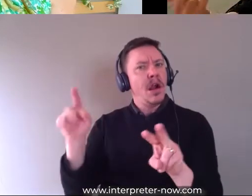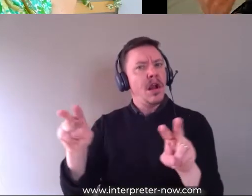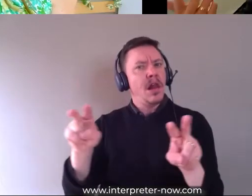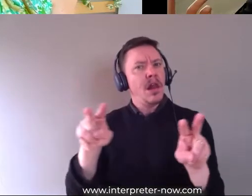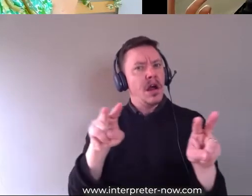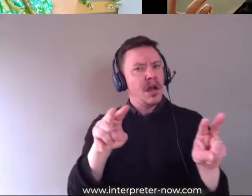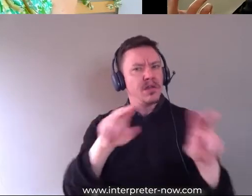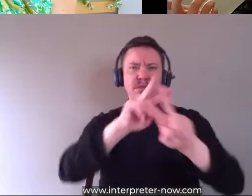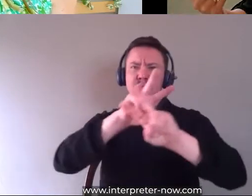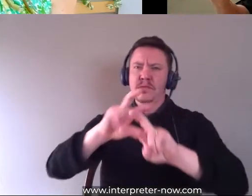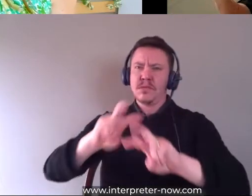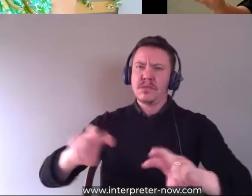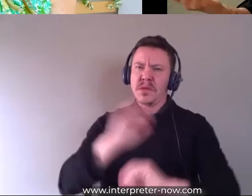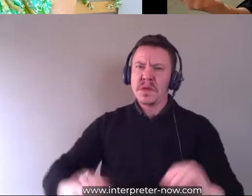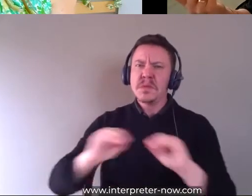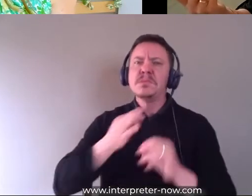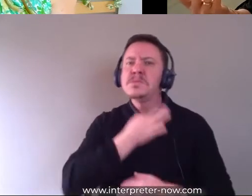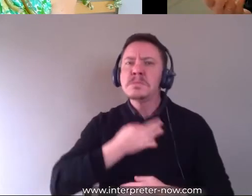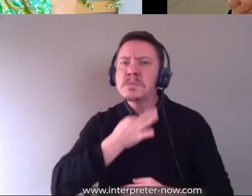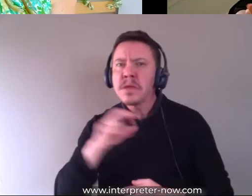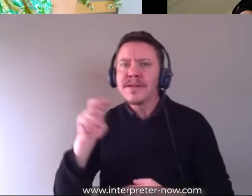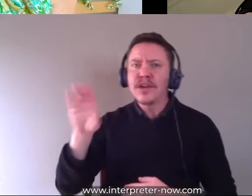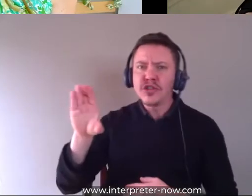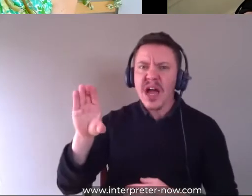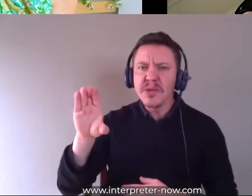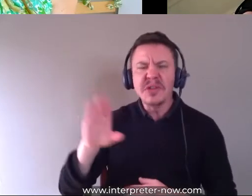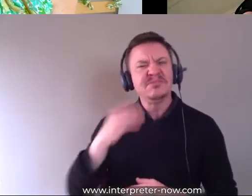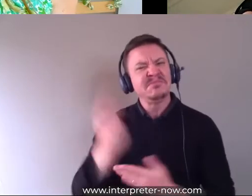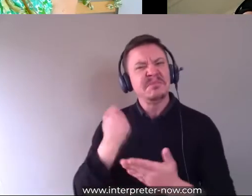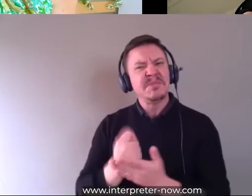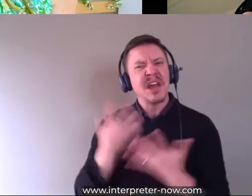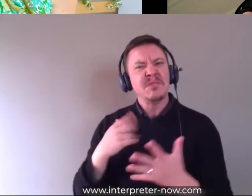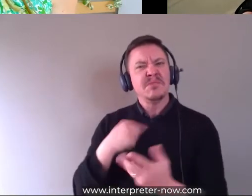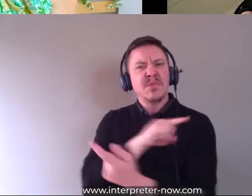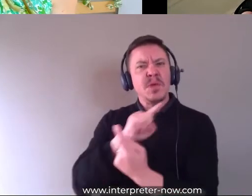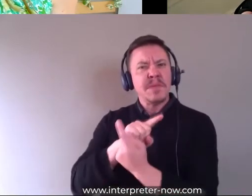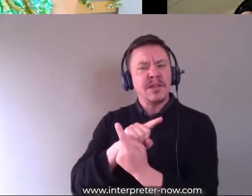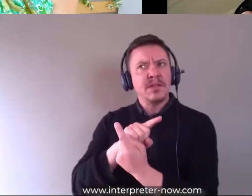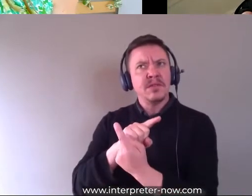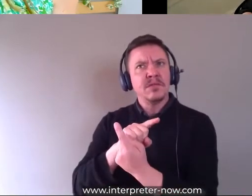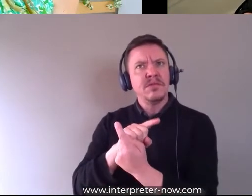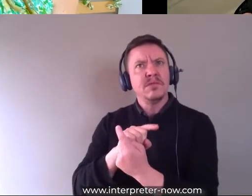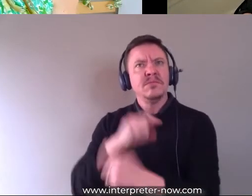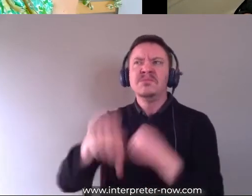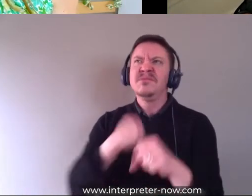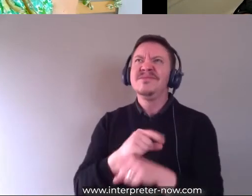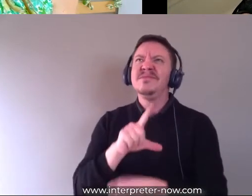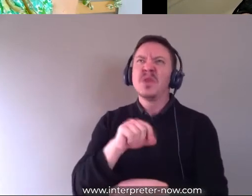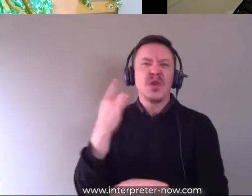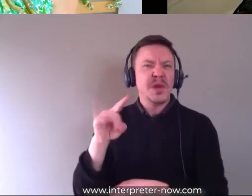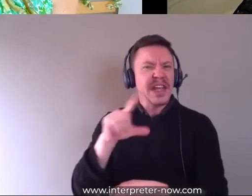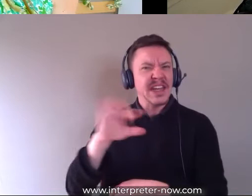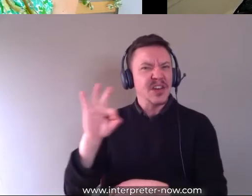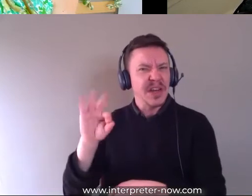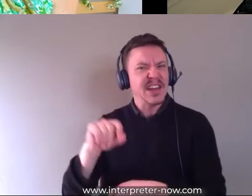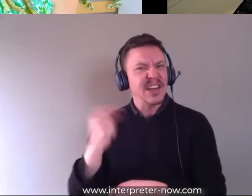look into the world of venture capital. And this was back, it was shortly after we met, probably 2018, 2019.